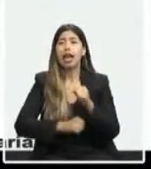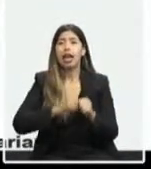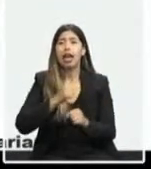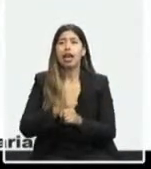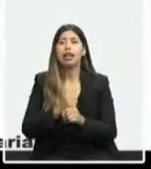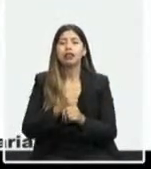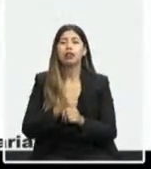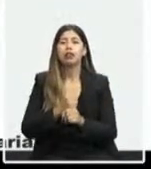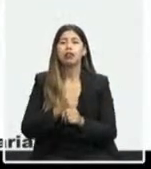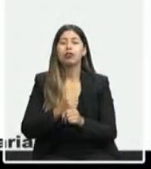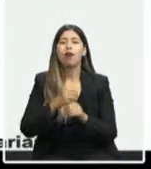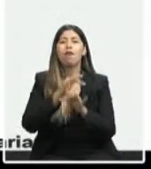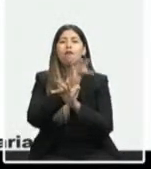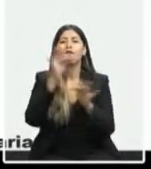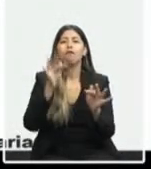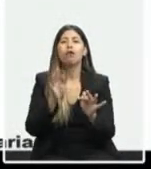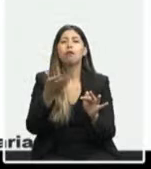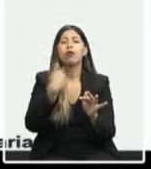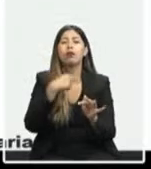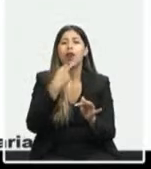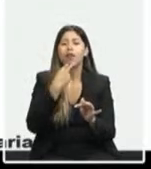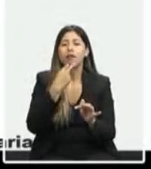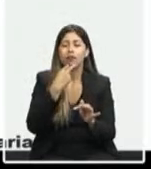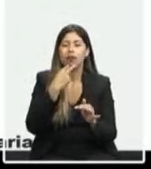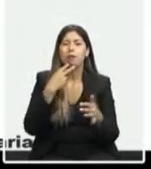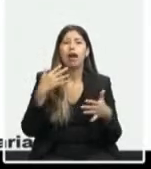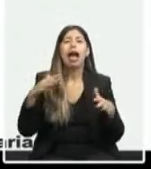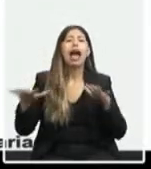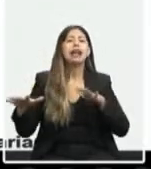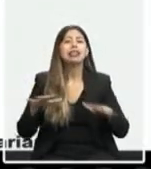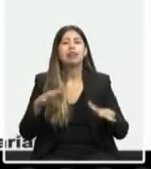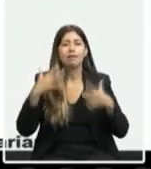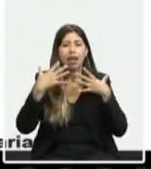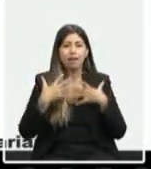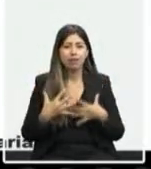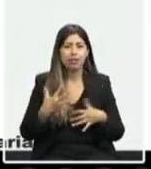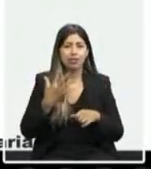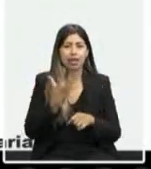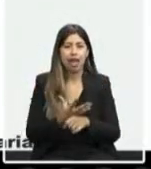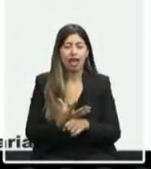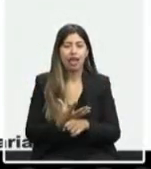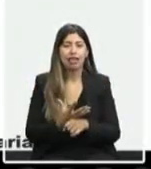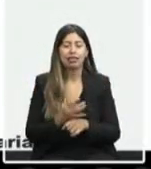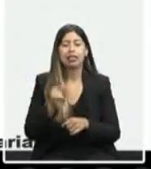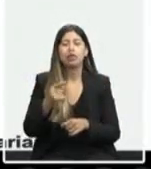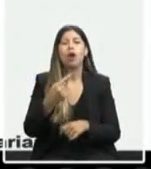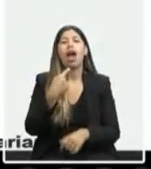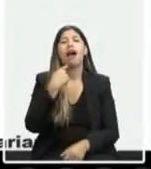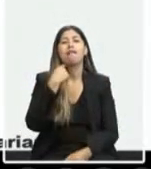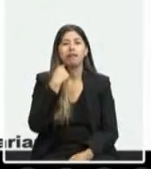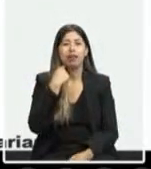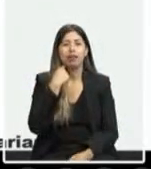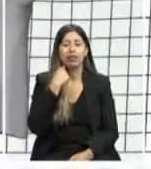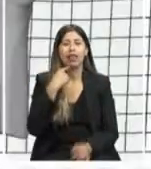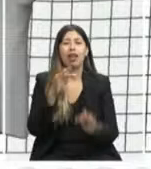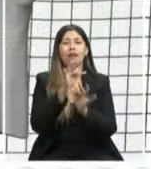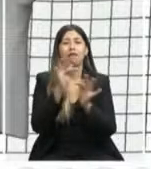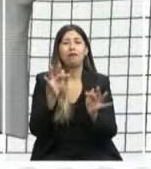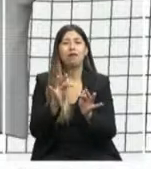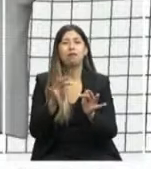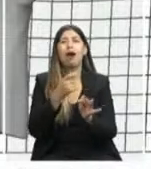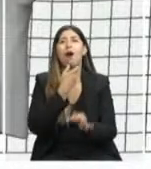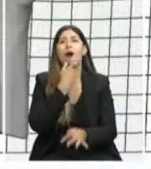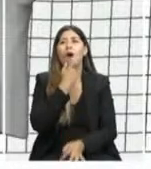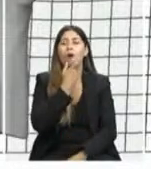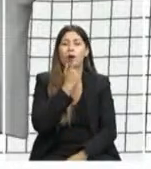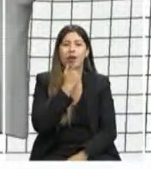activity that we have, the physical activity that we apply to the bones affect this shape. And when we calculated just chances of